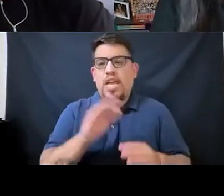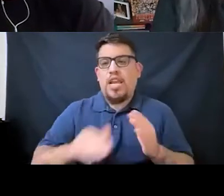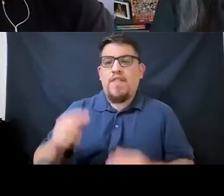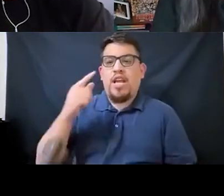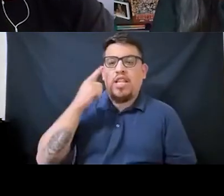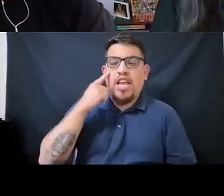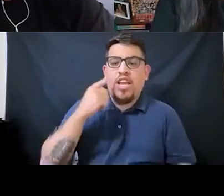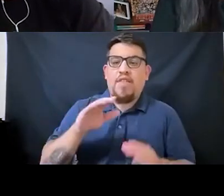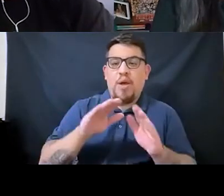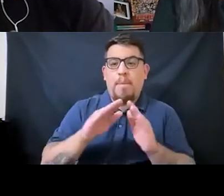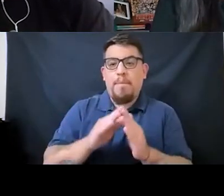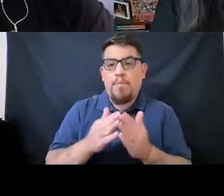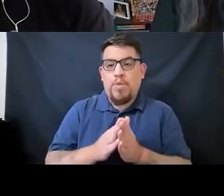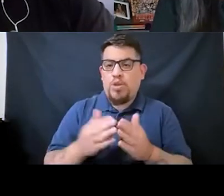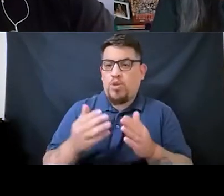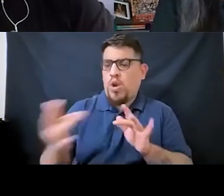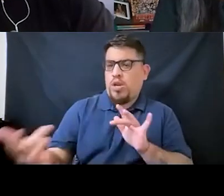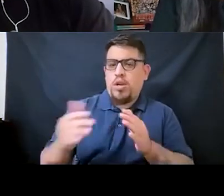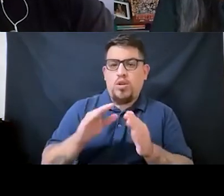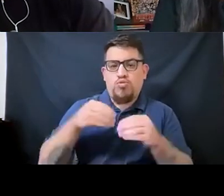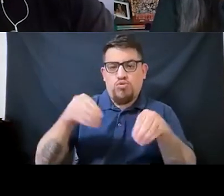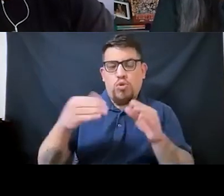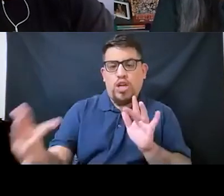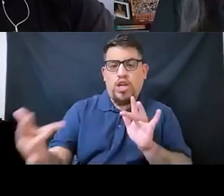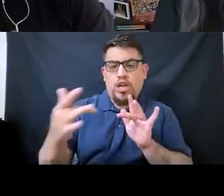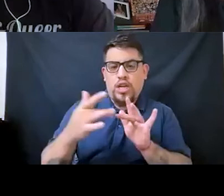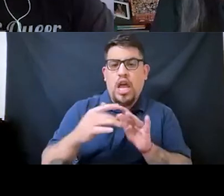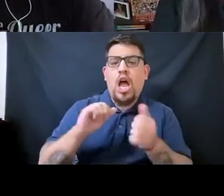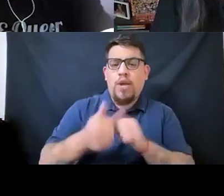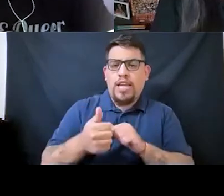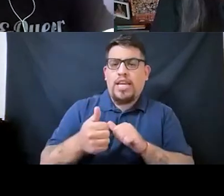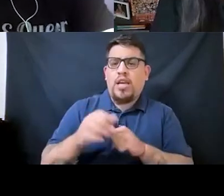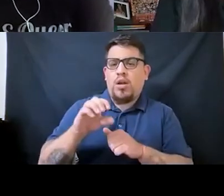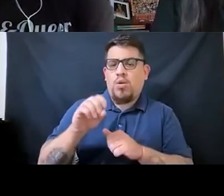in Australia contact us about how they could order it, and I was like, what?